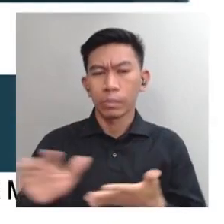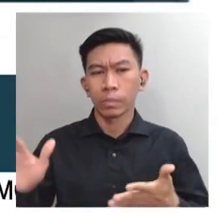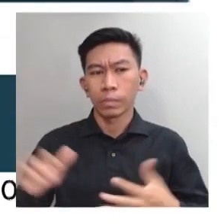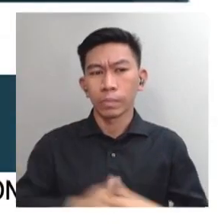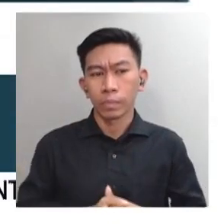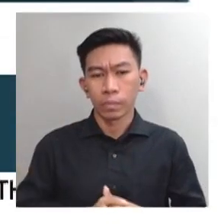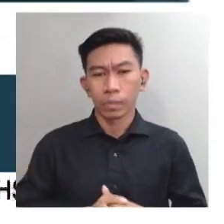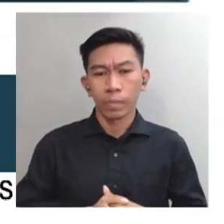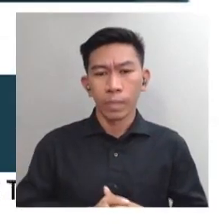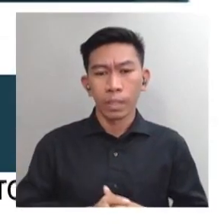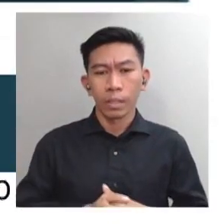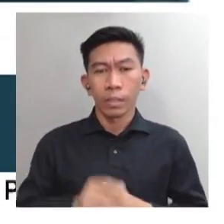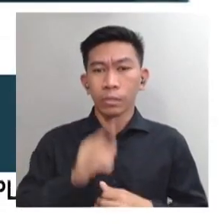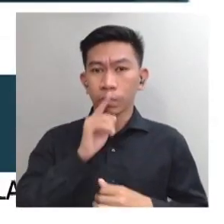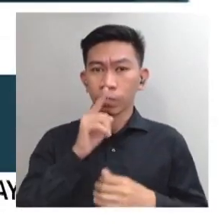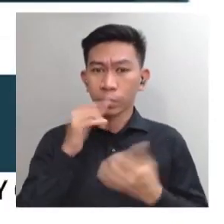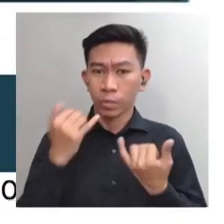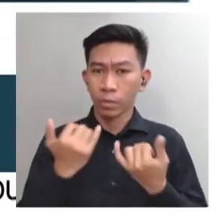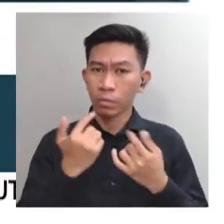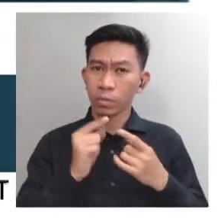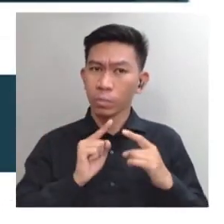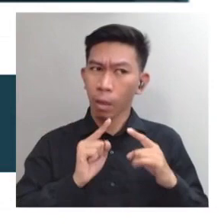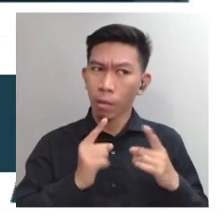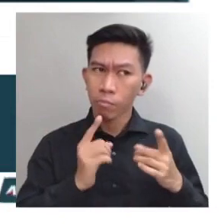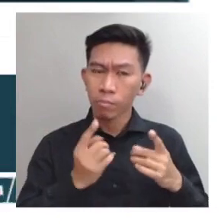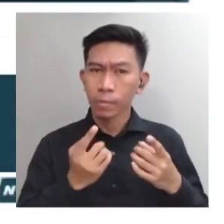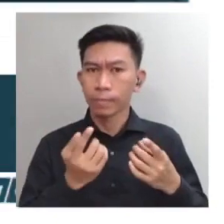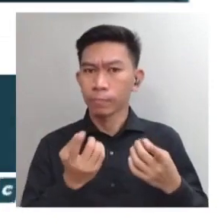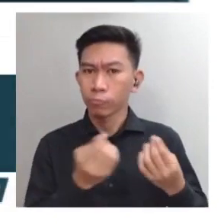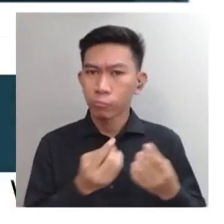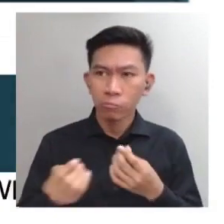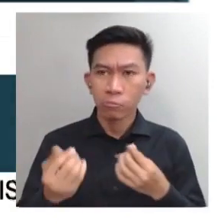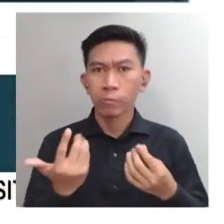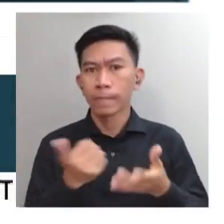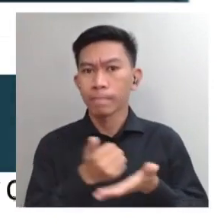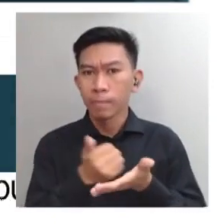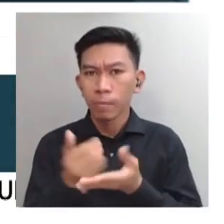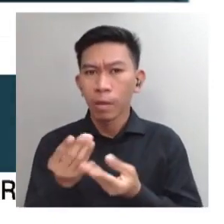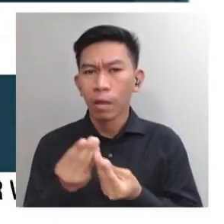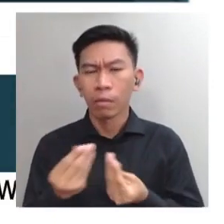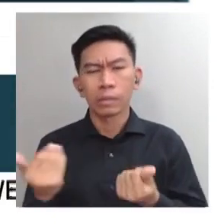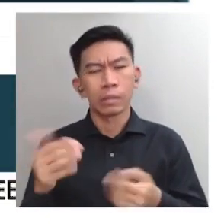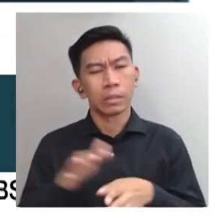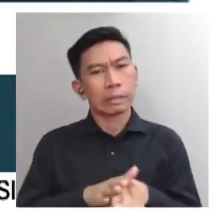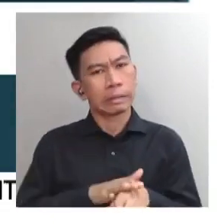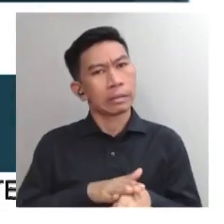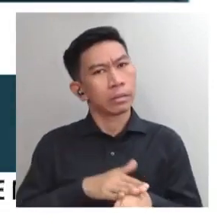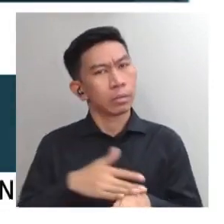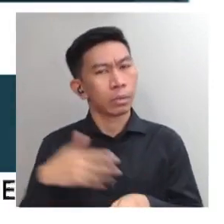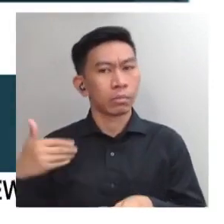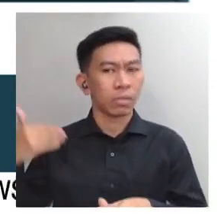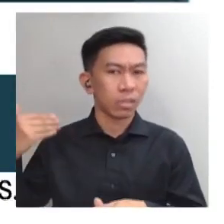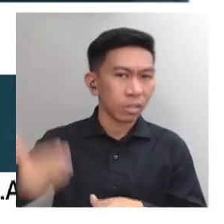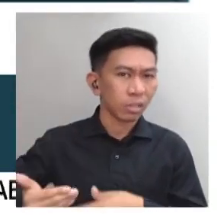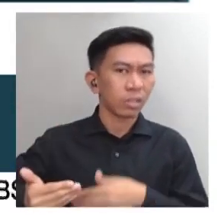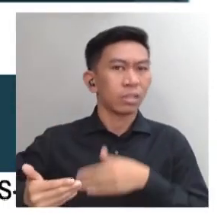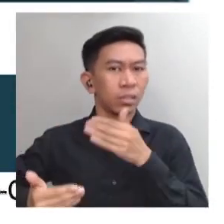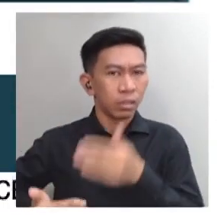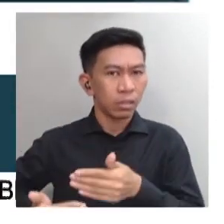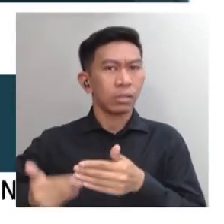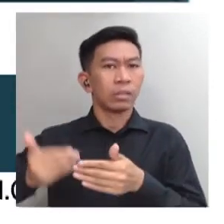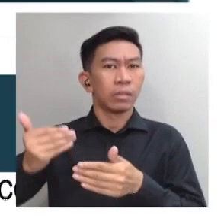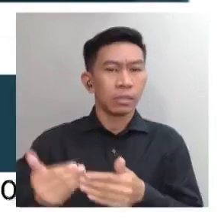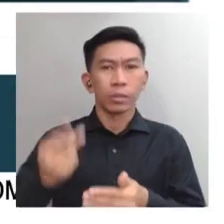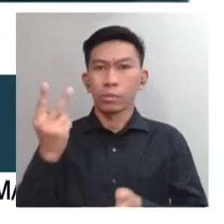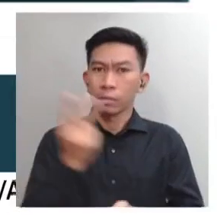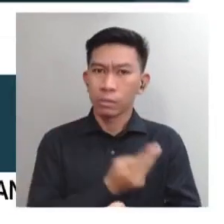respond was really slow. In the analysis of fish samples, it takes like more than 2 weeks to have the samples. So we have